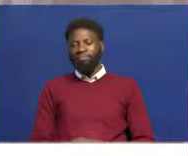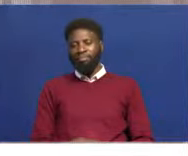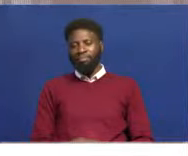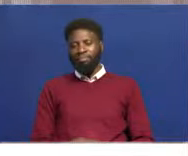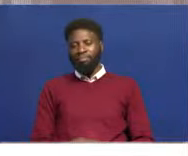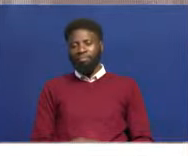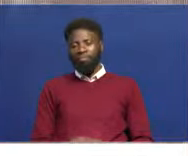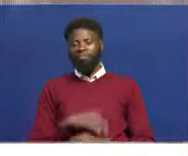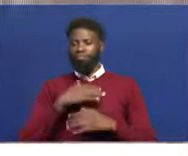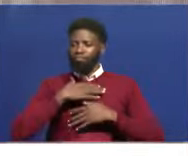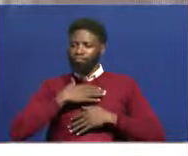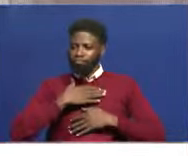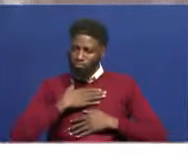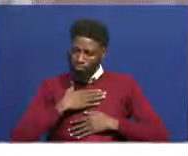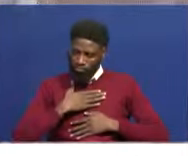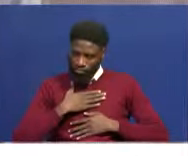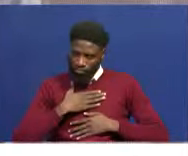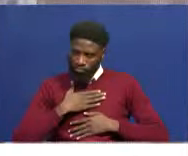Your Excellency,